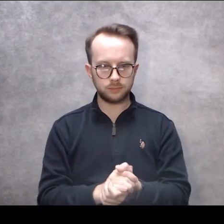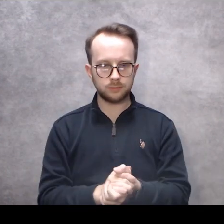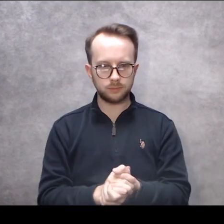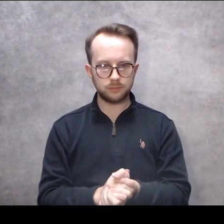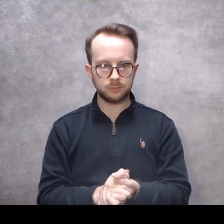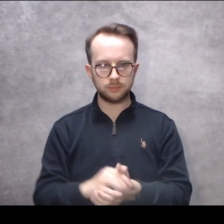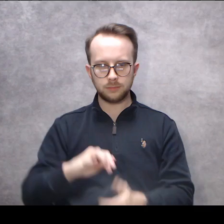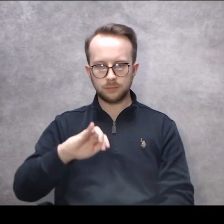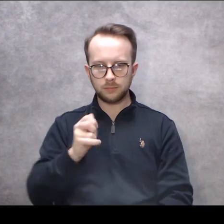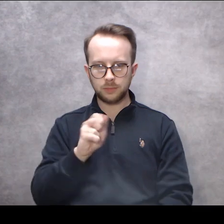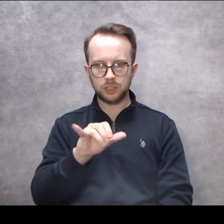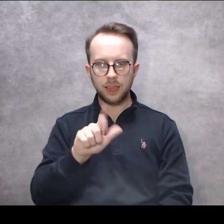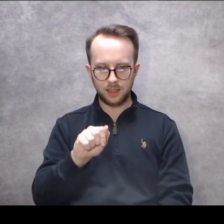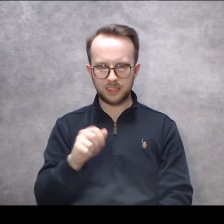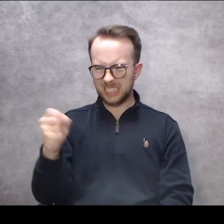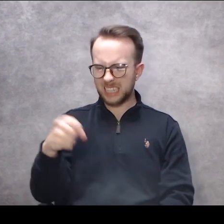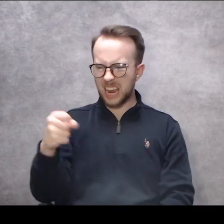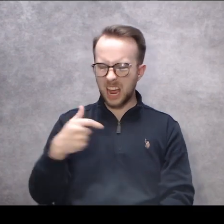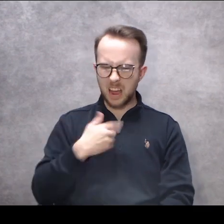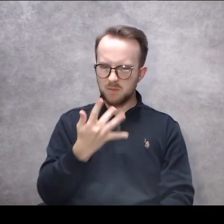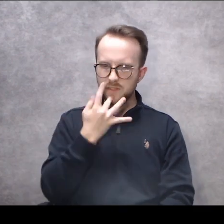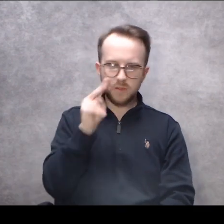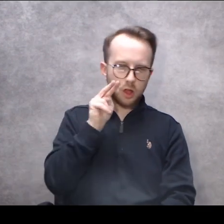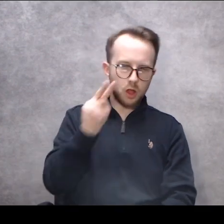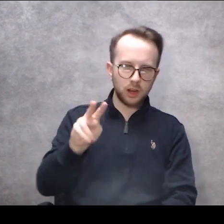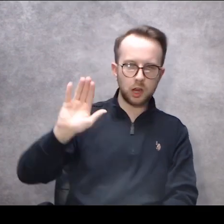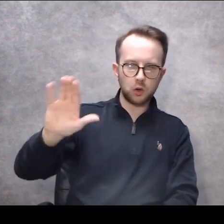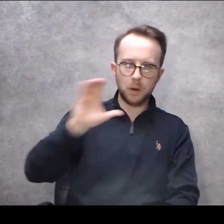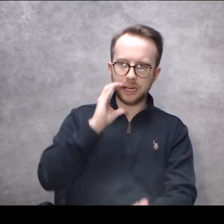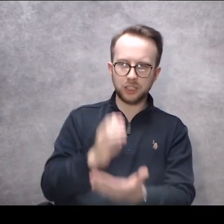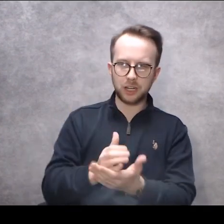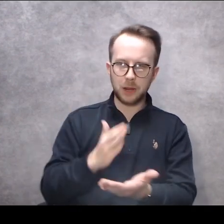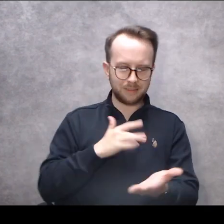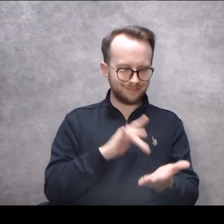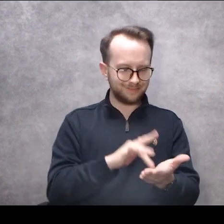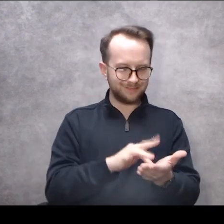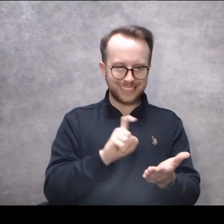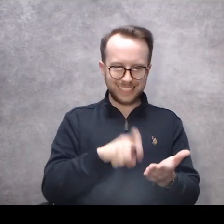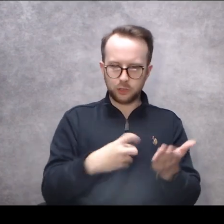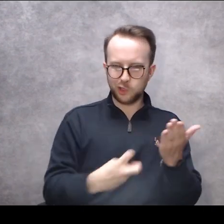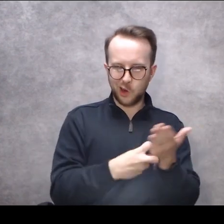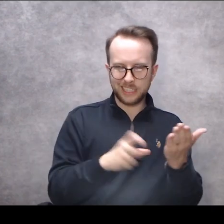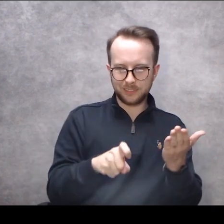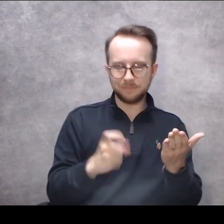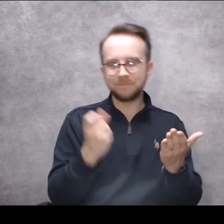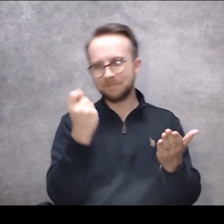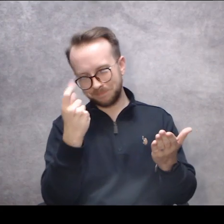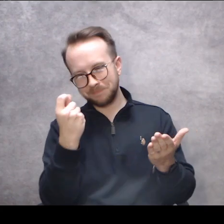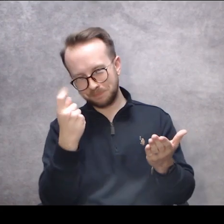Yeah, I'm going to look at your picture. My tablet needs to be charged. Oh, I get it. Yep, I understand.